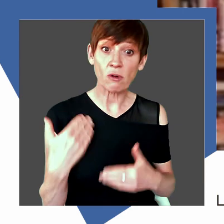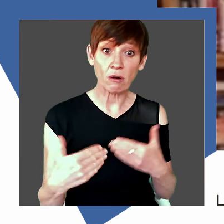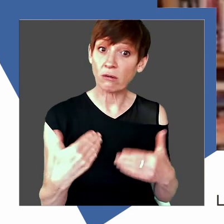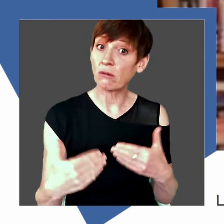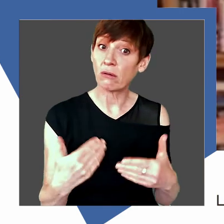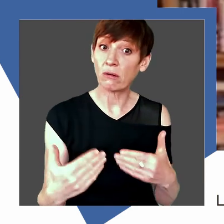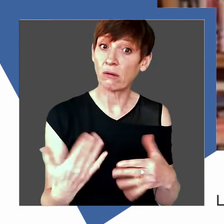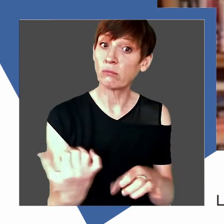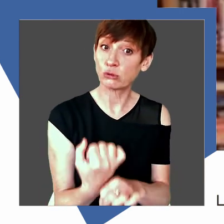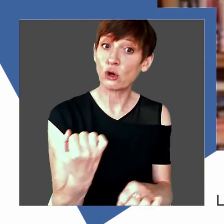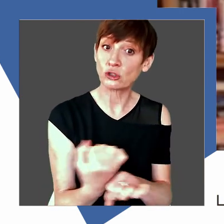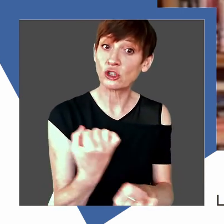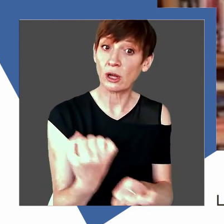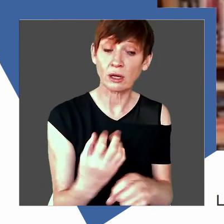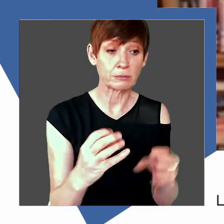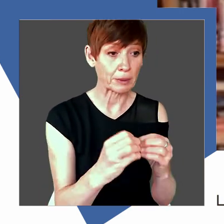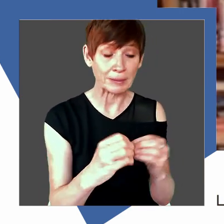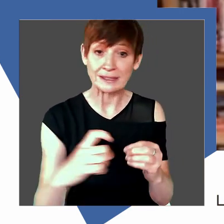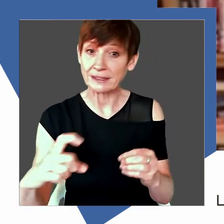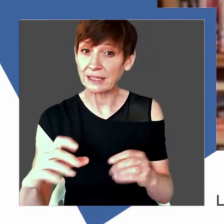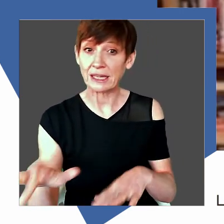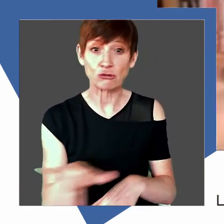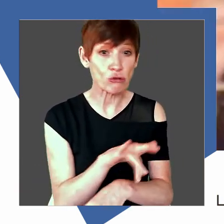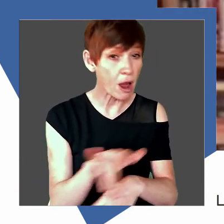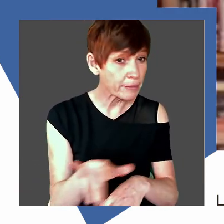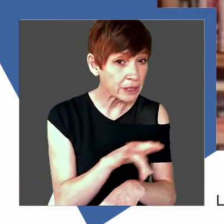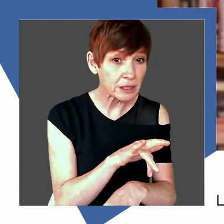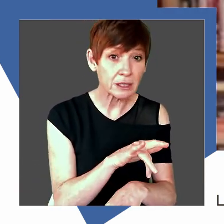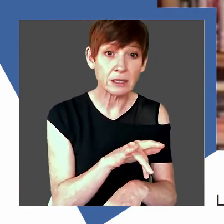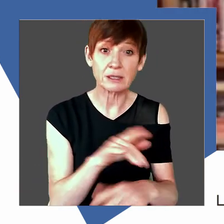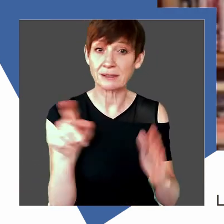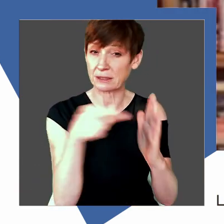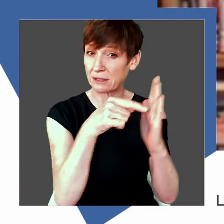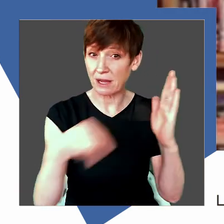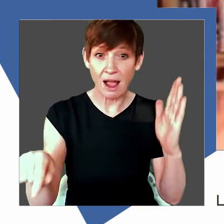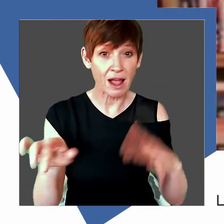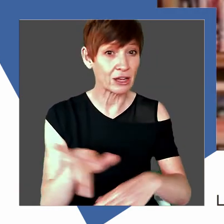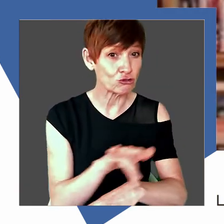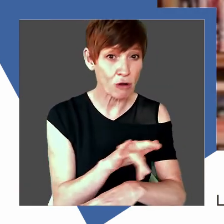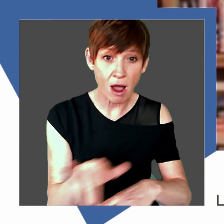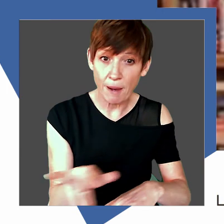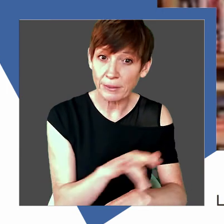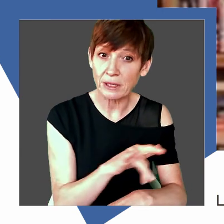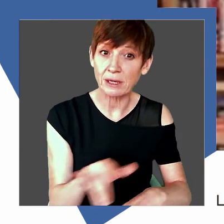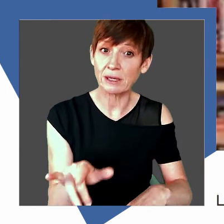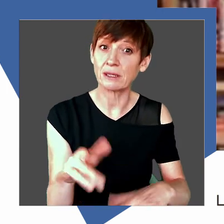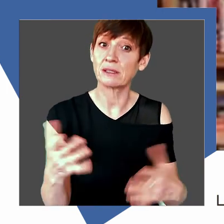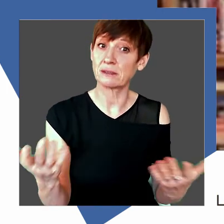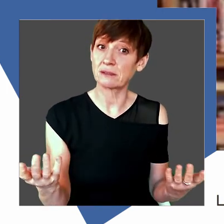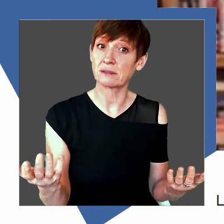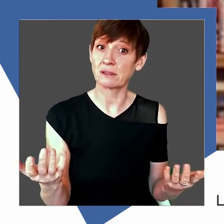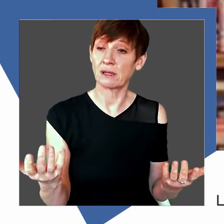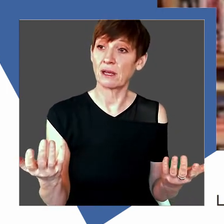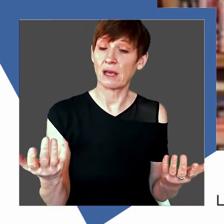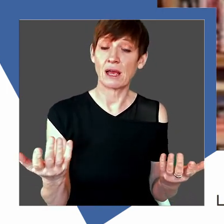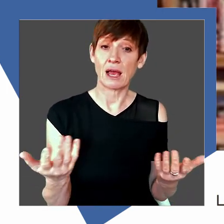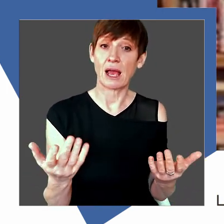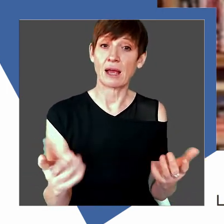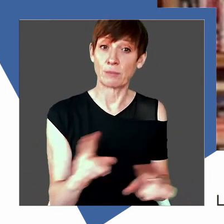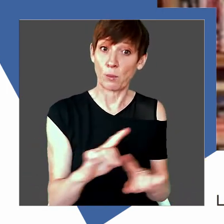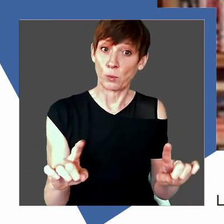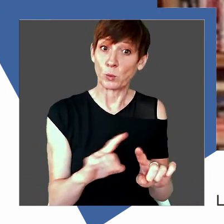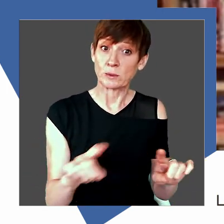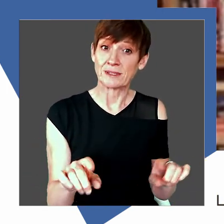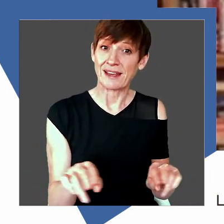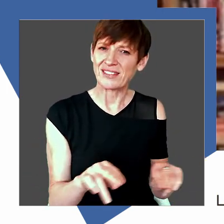in production. And I was working on BBC dramas and on Sky dramas and producing like really high end music videos. But it was never